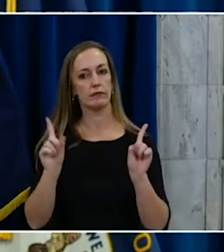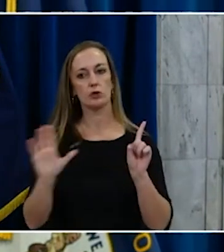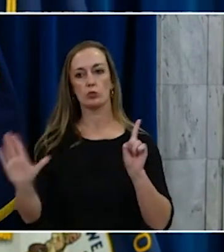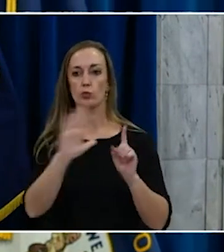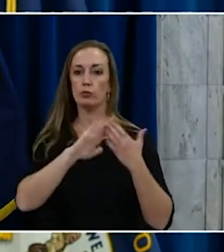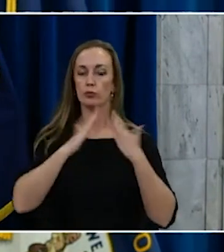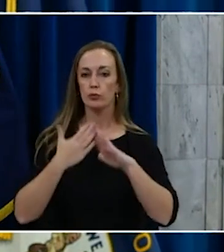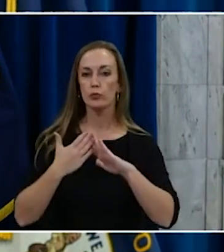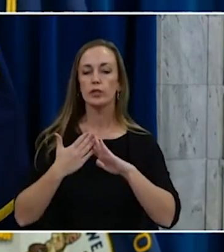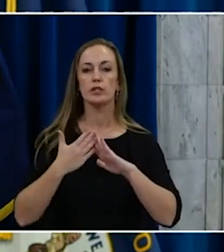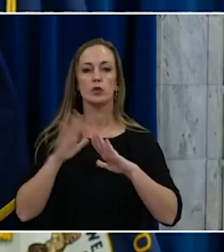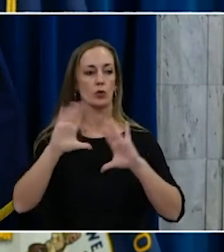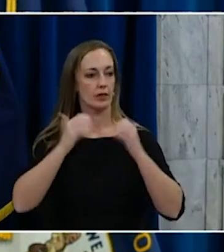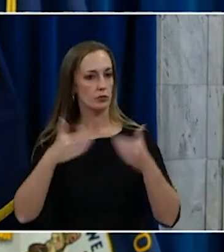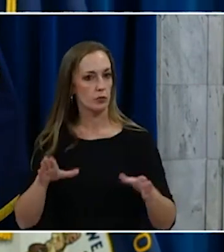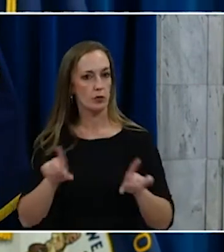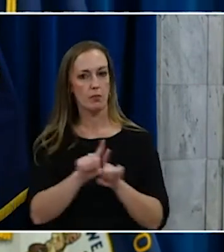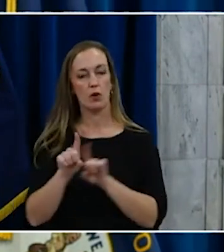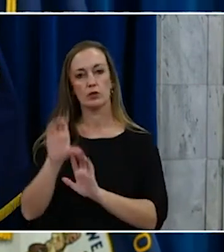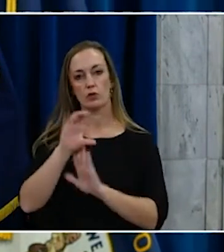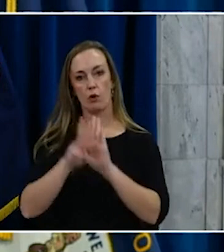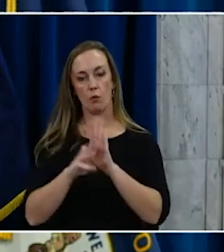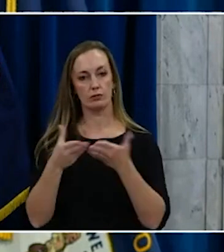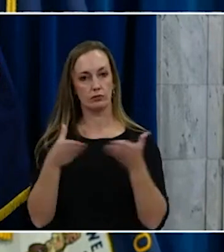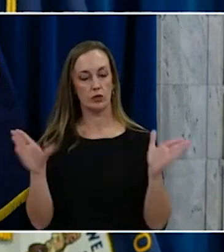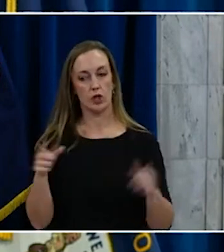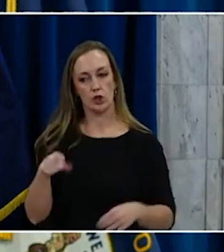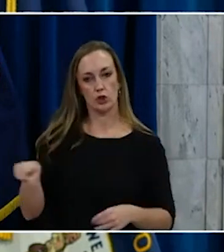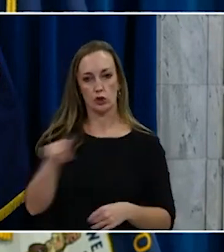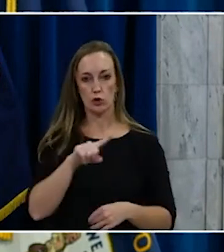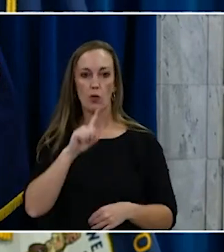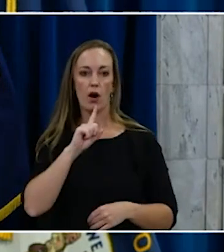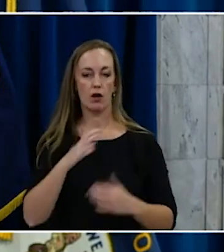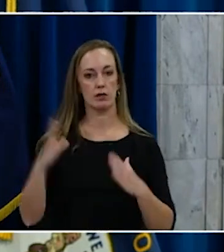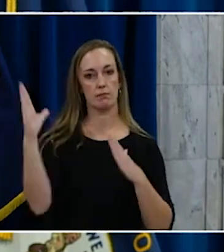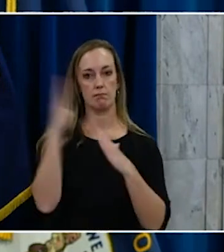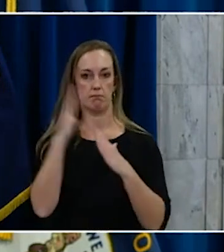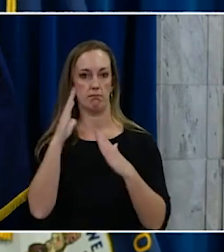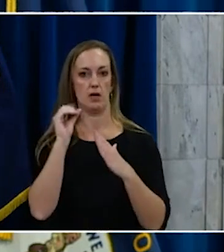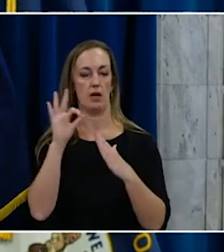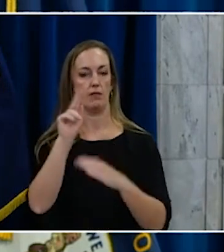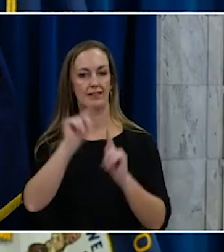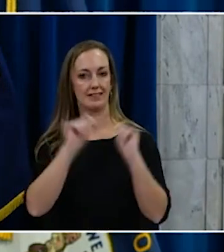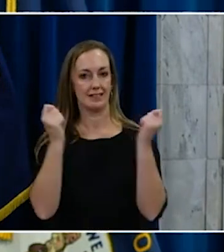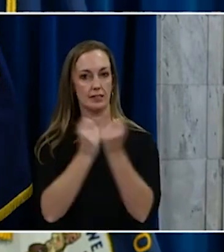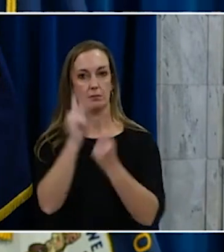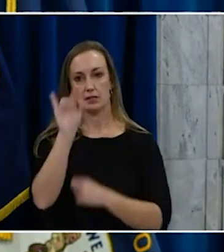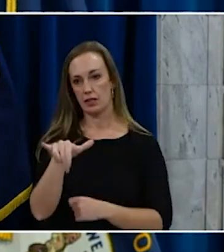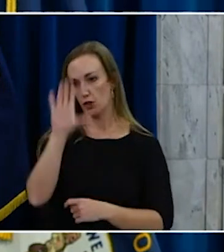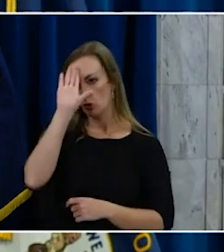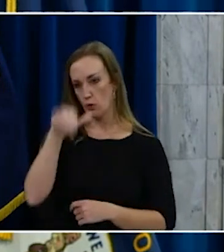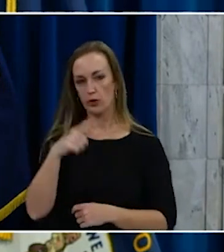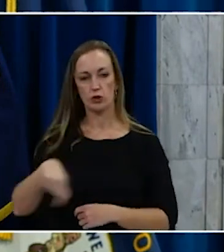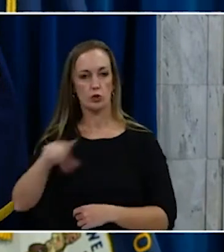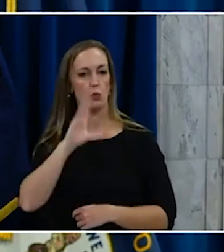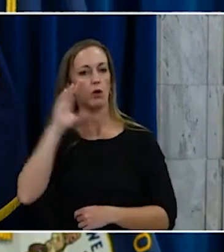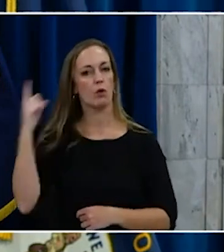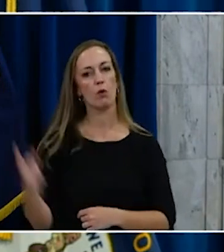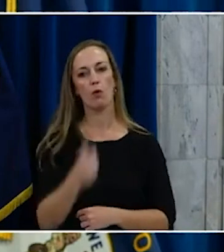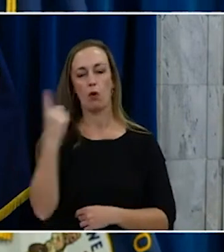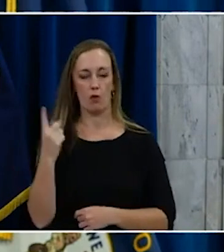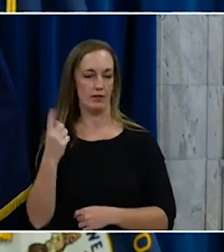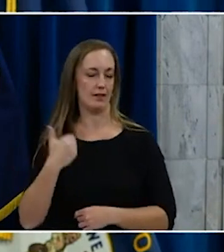in your classrooms, and in this Commonwealth. You are the best of Team Kentucky. Know that you will always have a